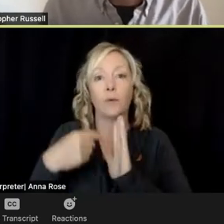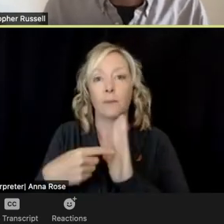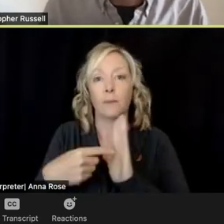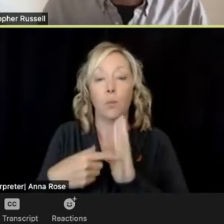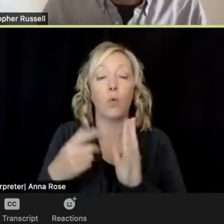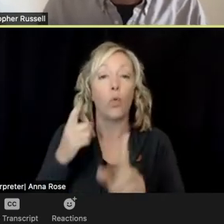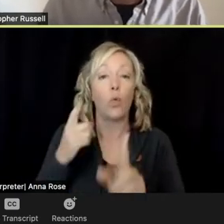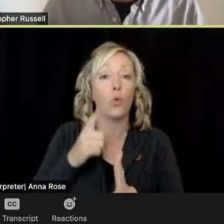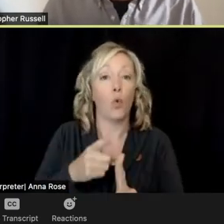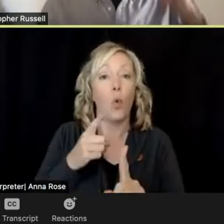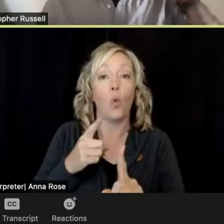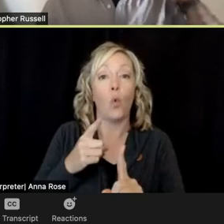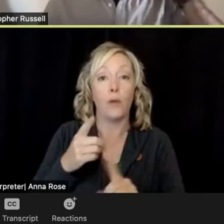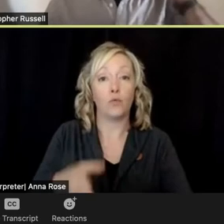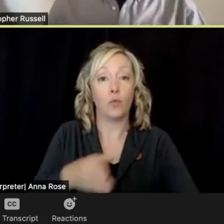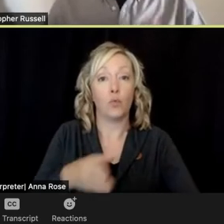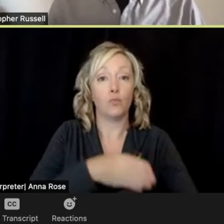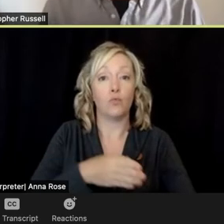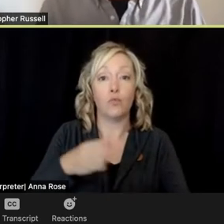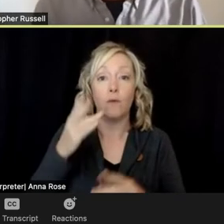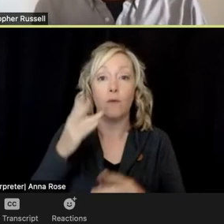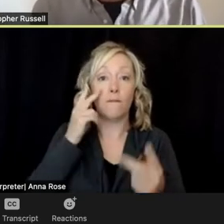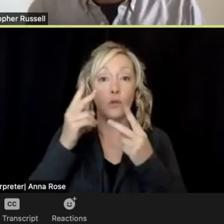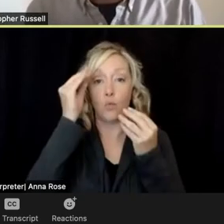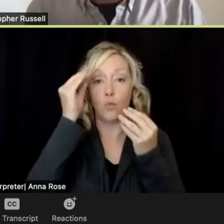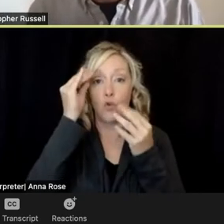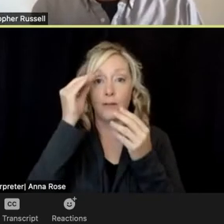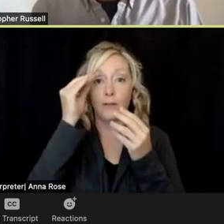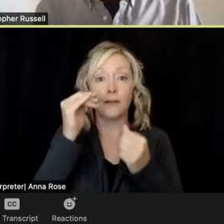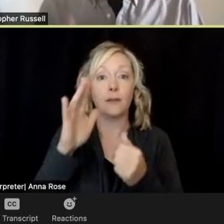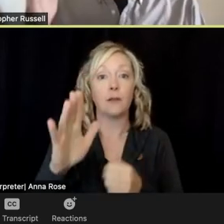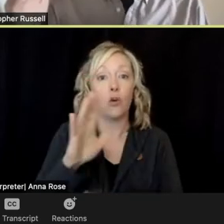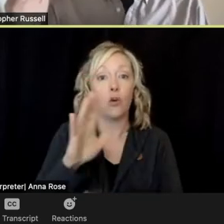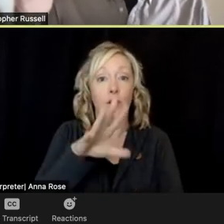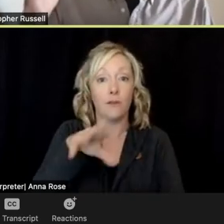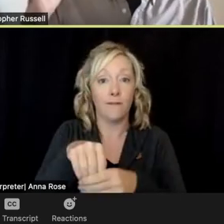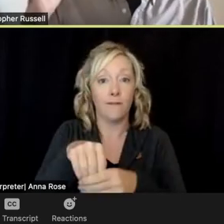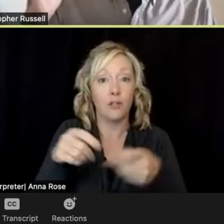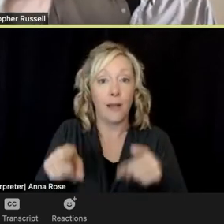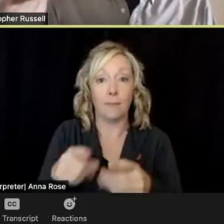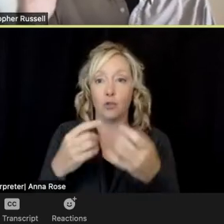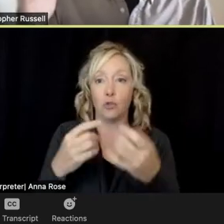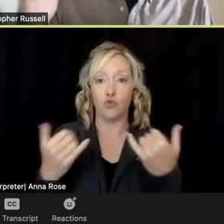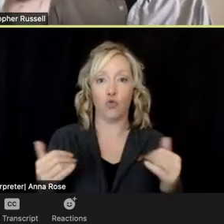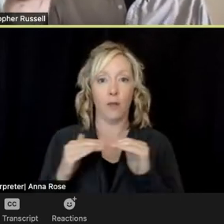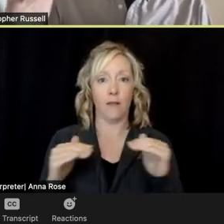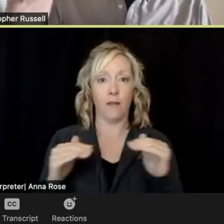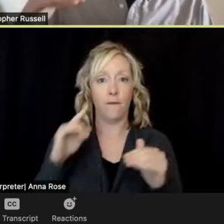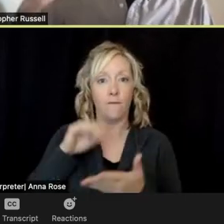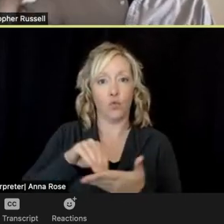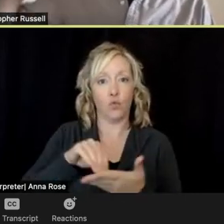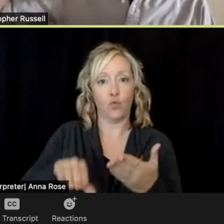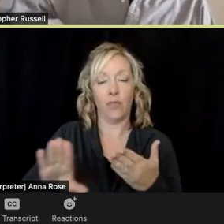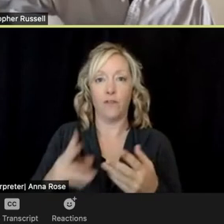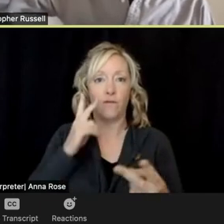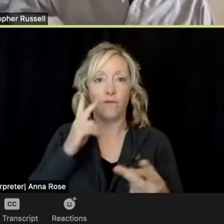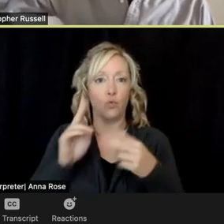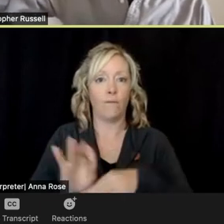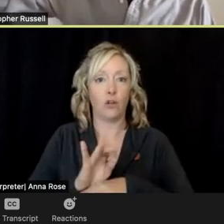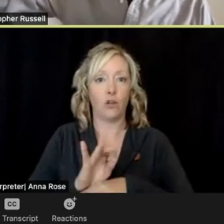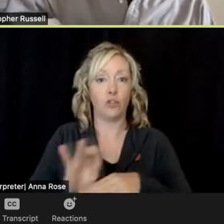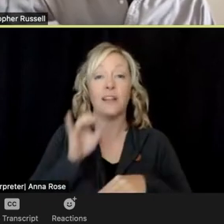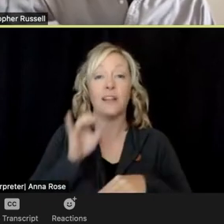progress in visual processing, we are targeting intervention at the student's current level of visual functioning. We're not